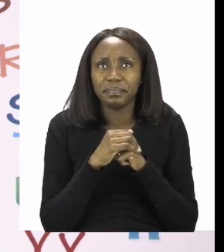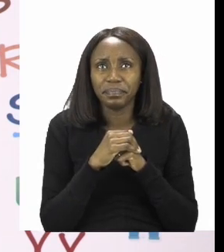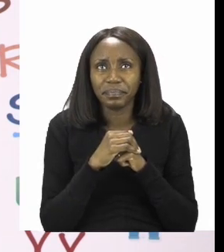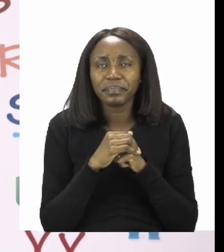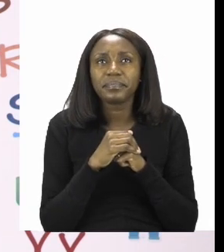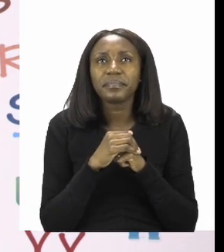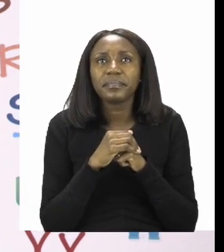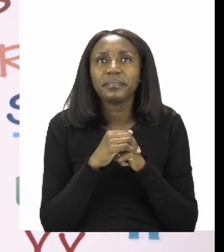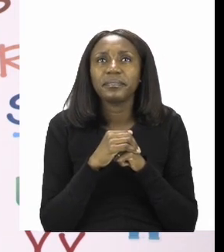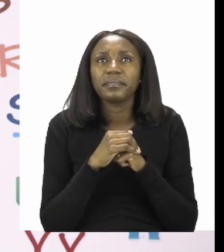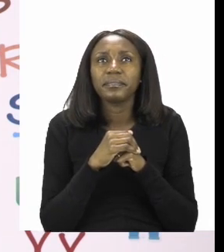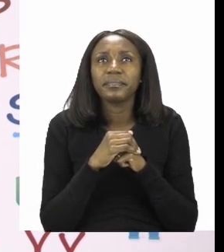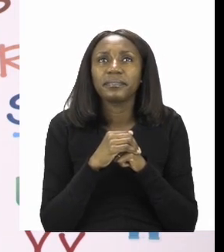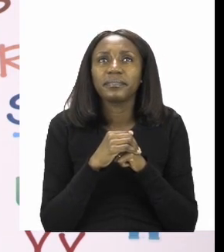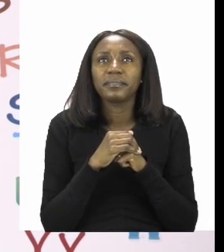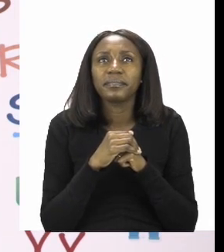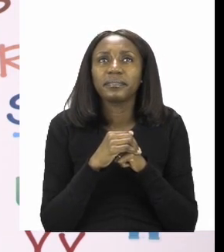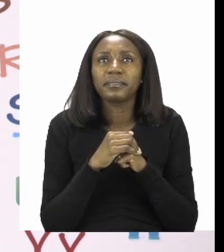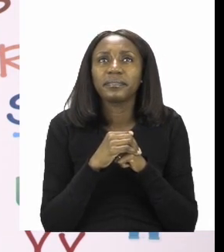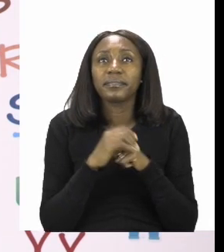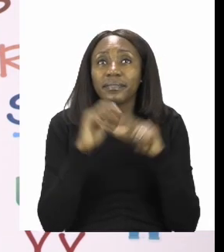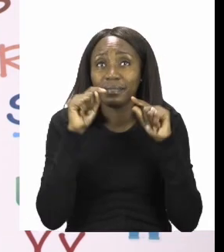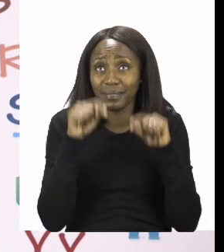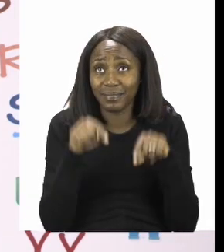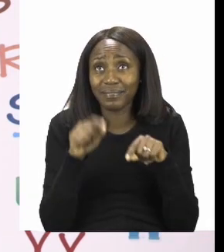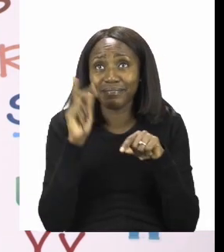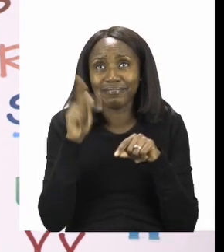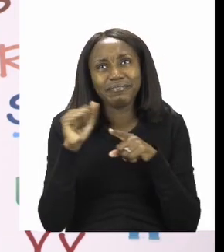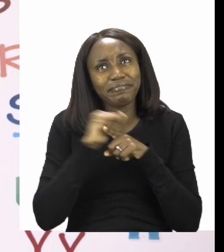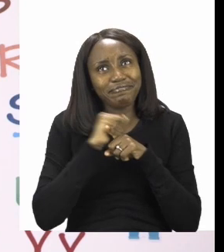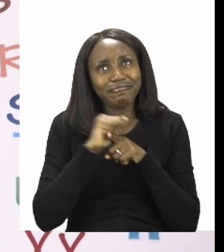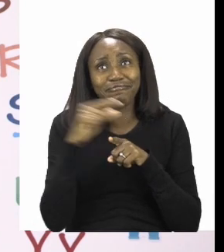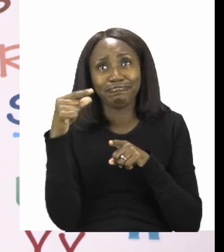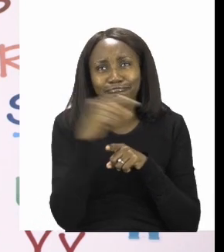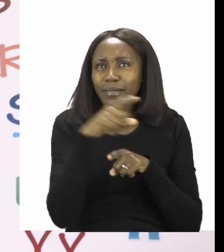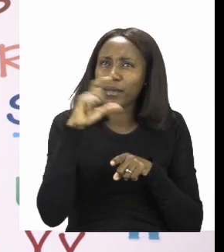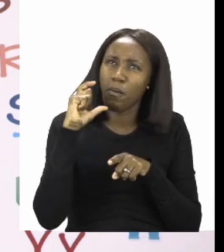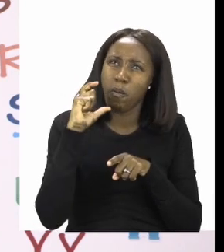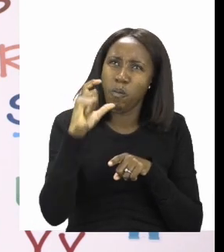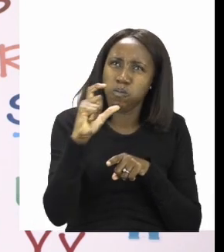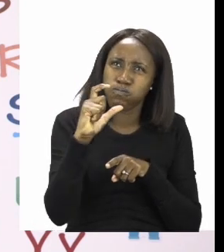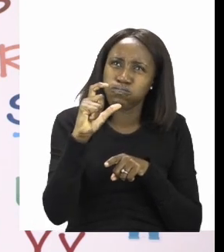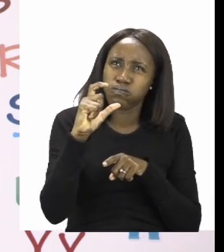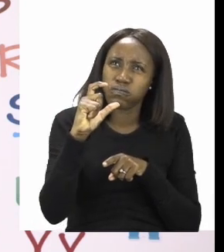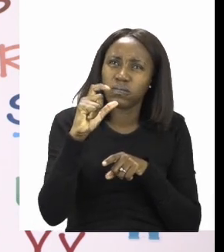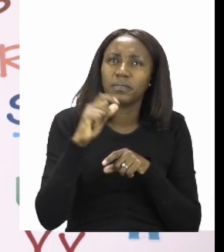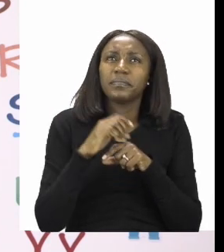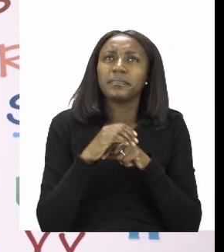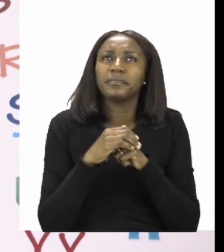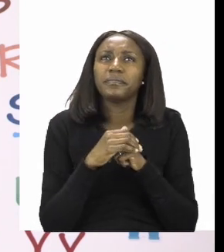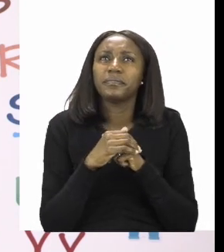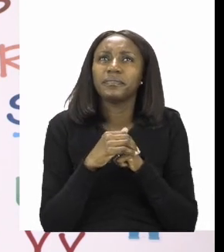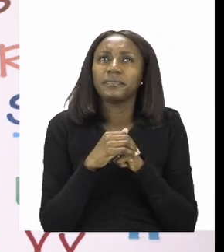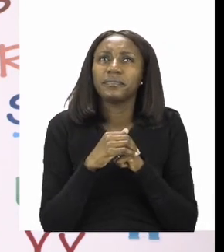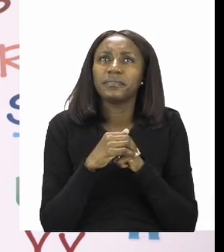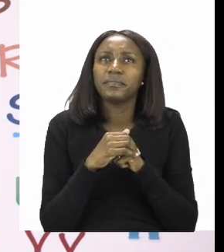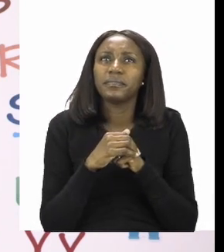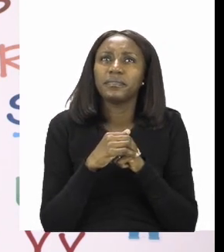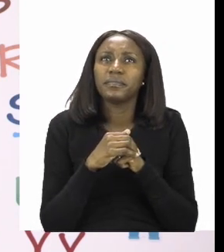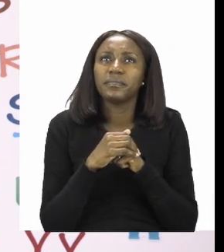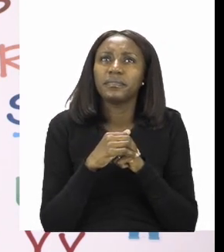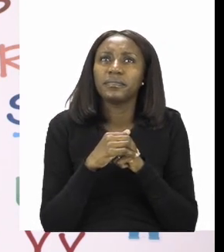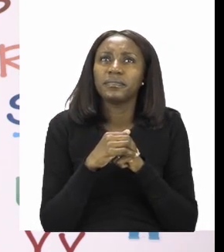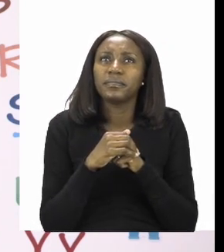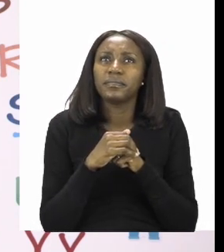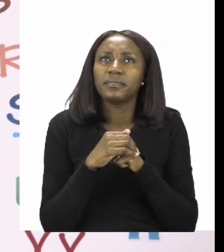G. Let's try again. Round from the top line,